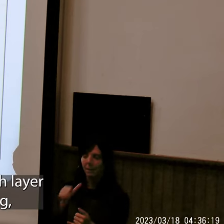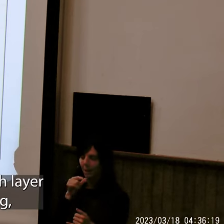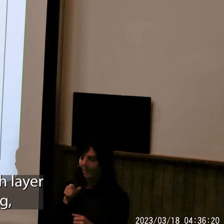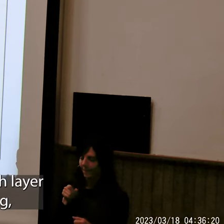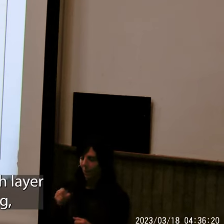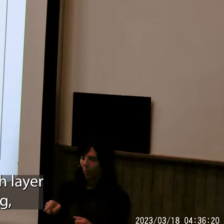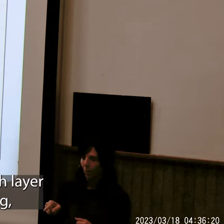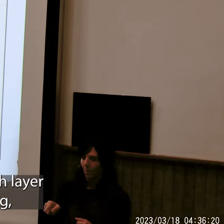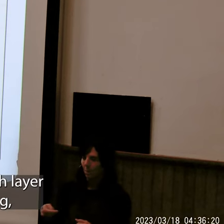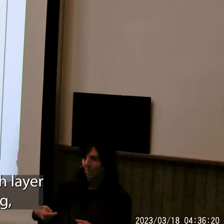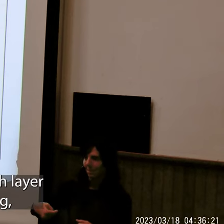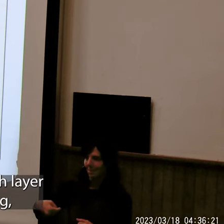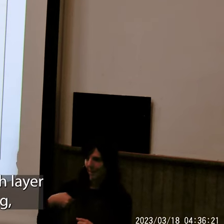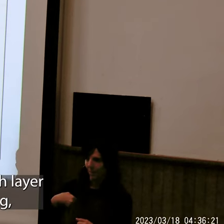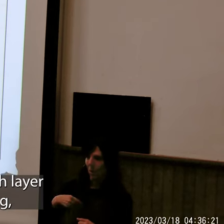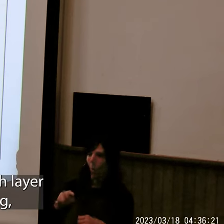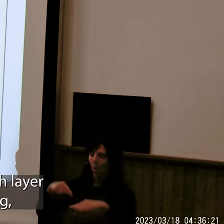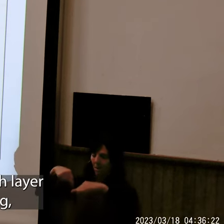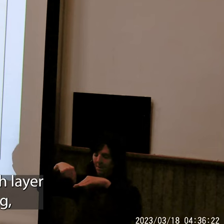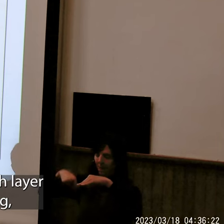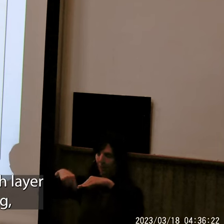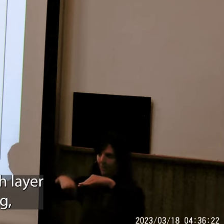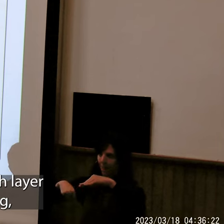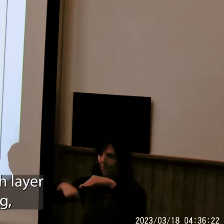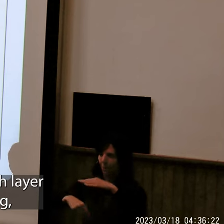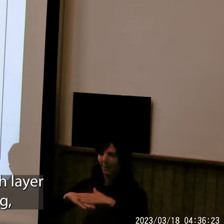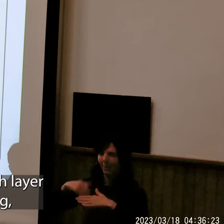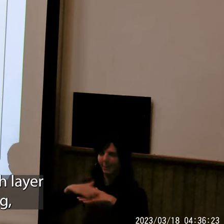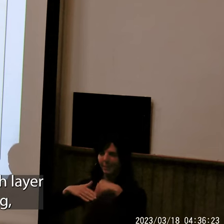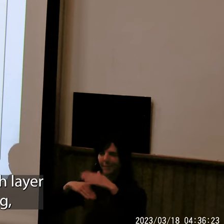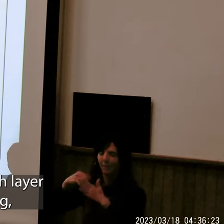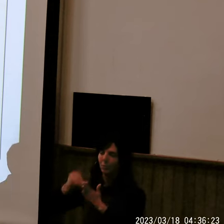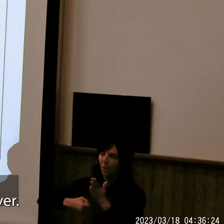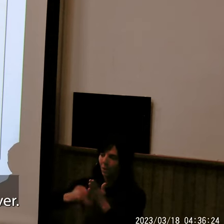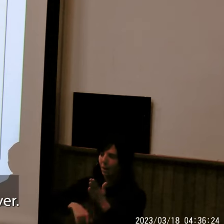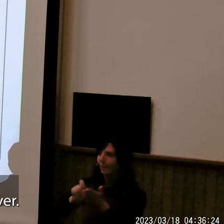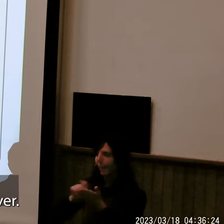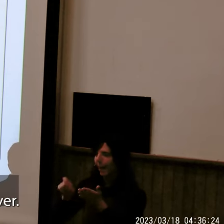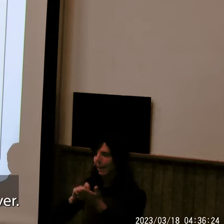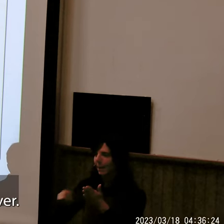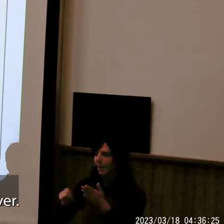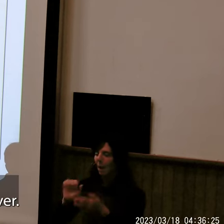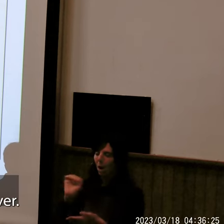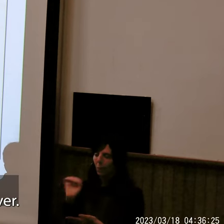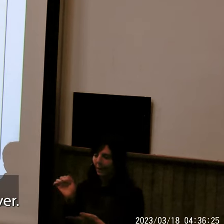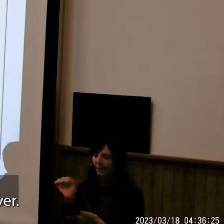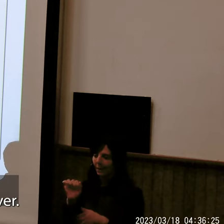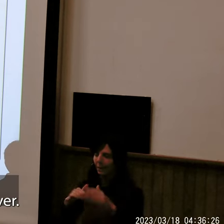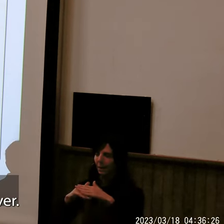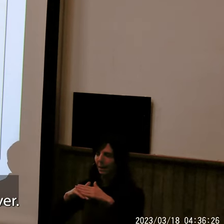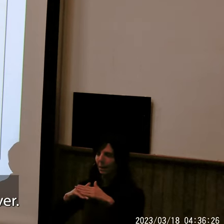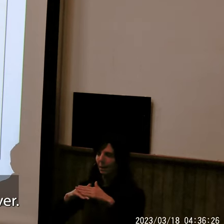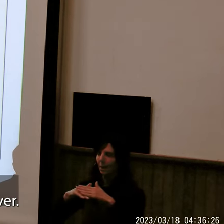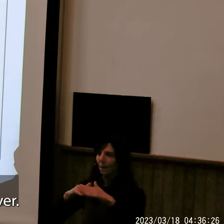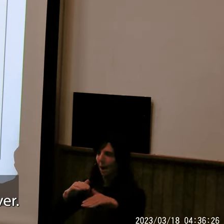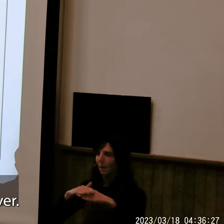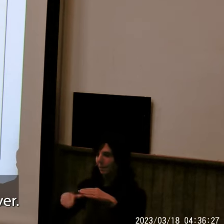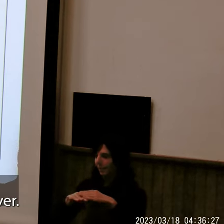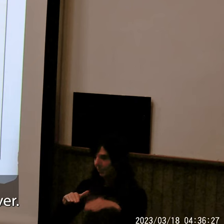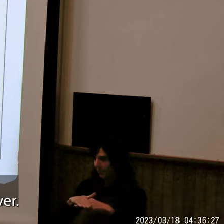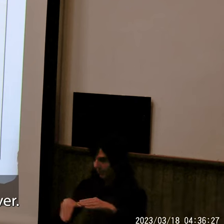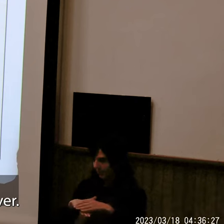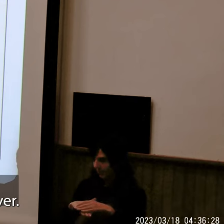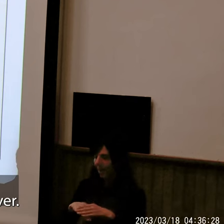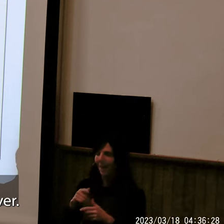erasing mechanic moves downwards, through layer after layer of writing and drawing, taking us deeper into a page that has been written over